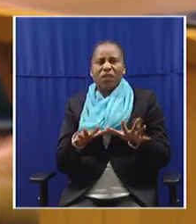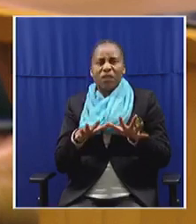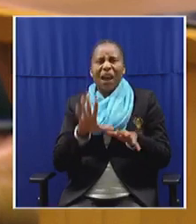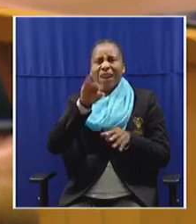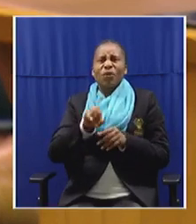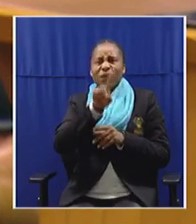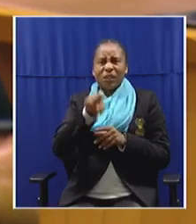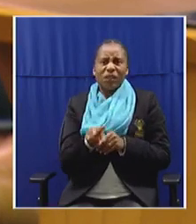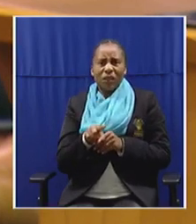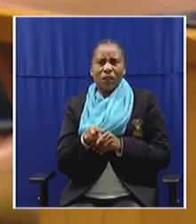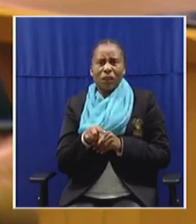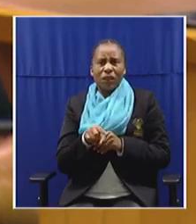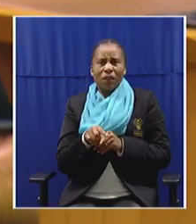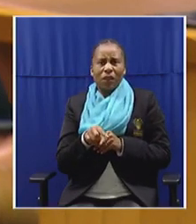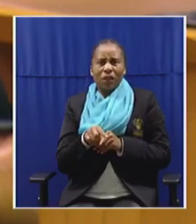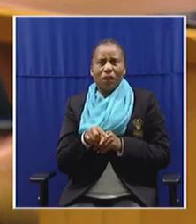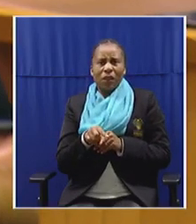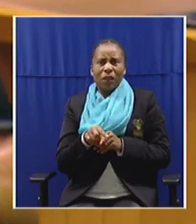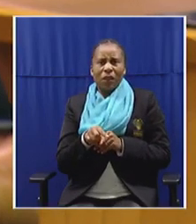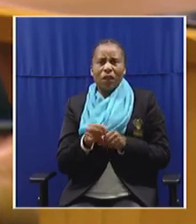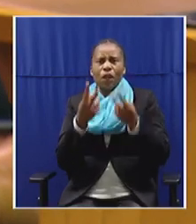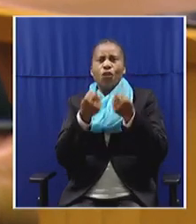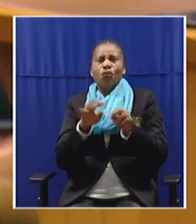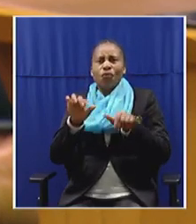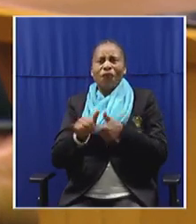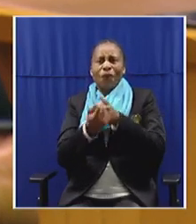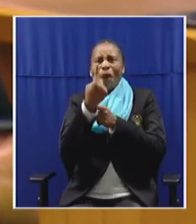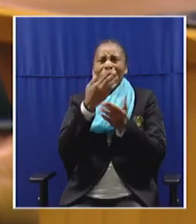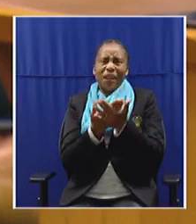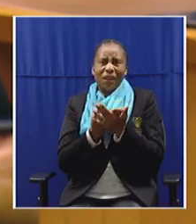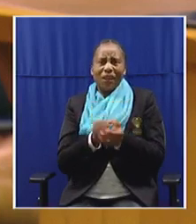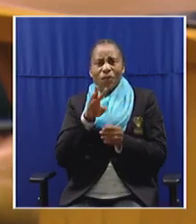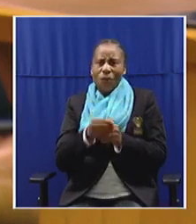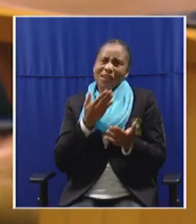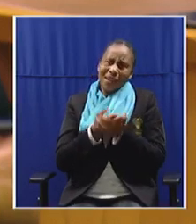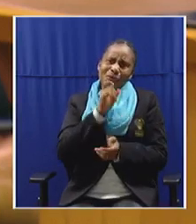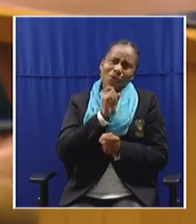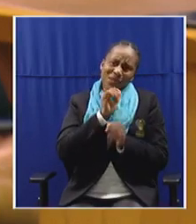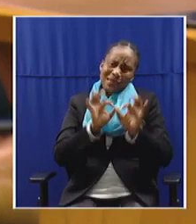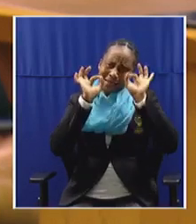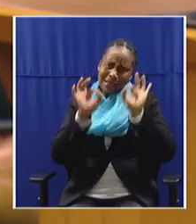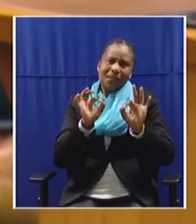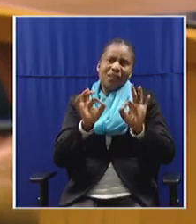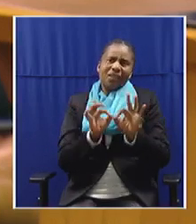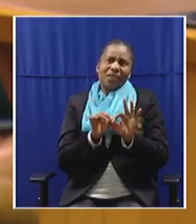question. Can we give a new follow-up so that we maximize the efficiency of this session of the question and answer?